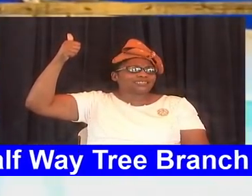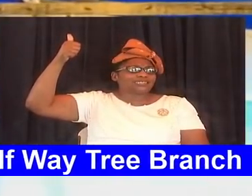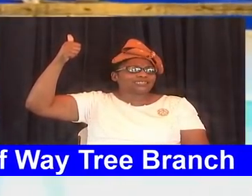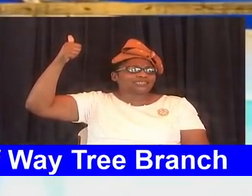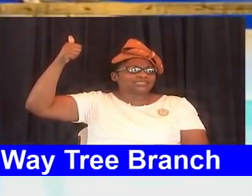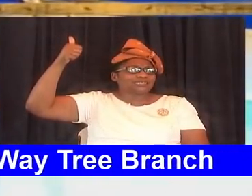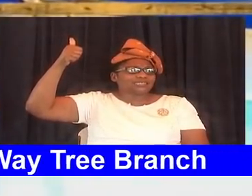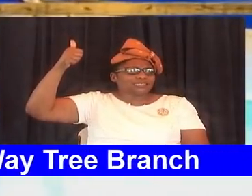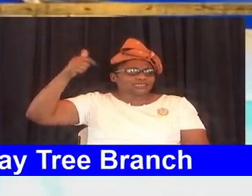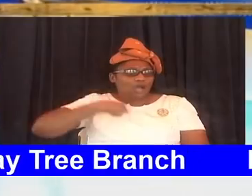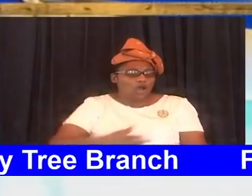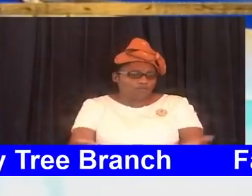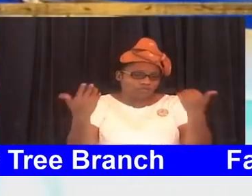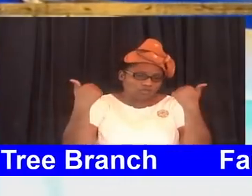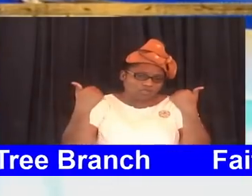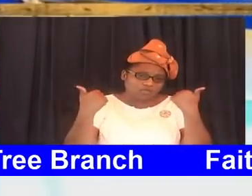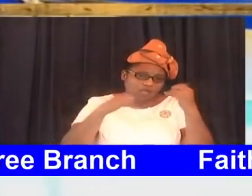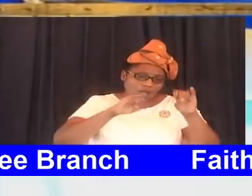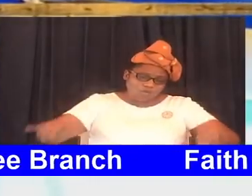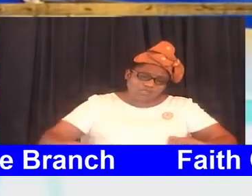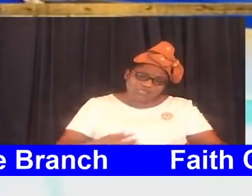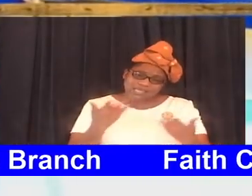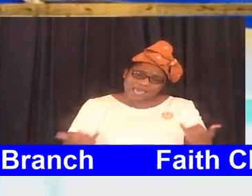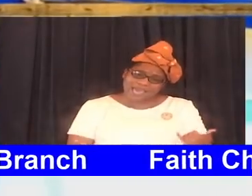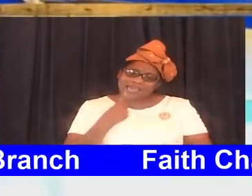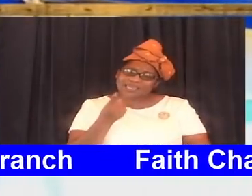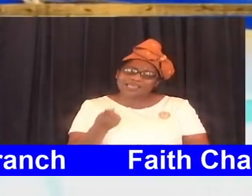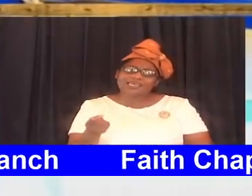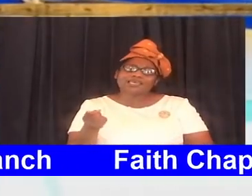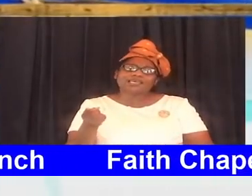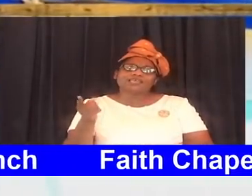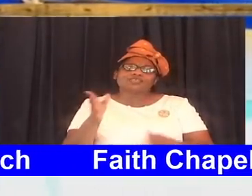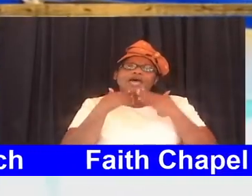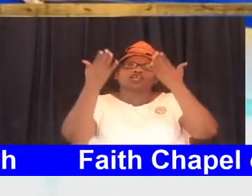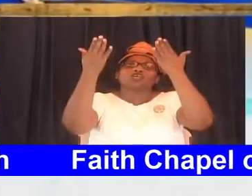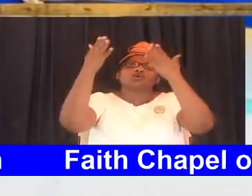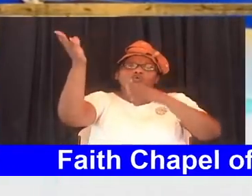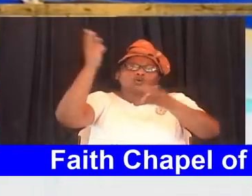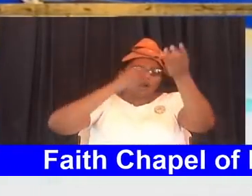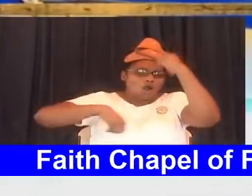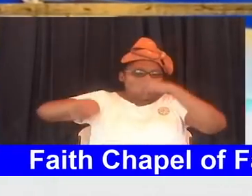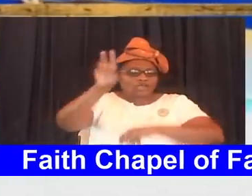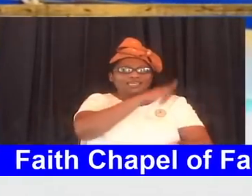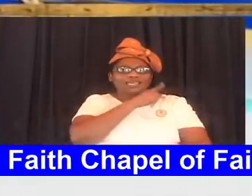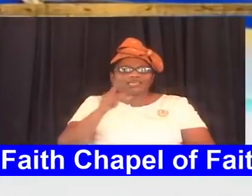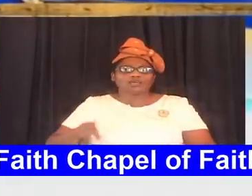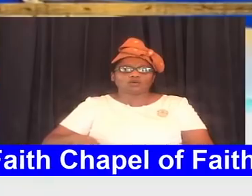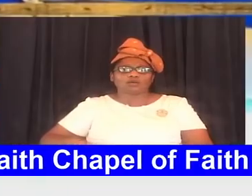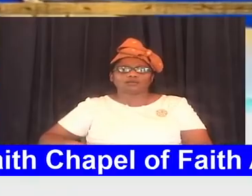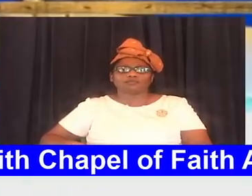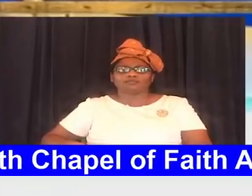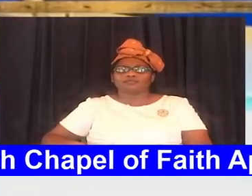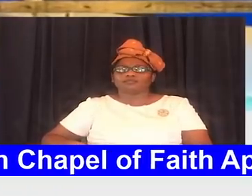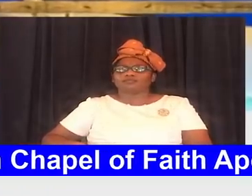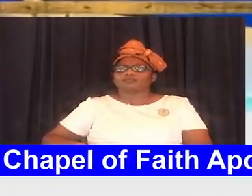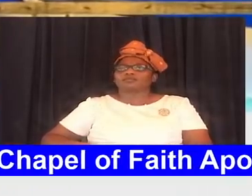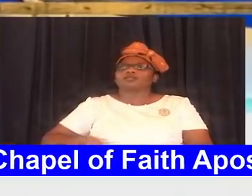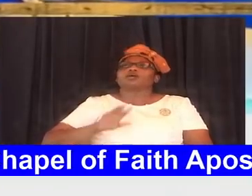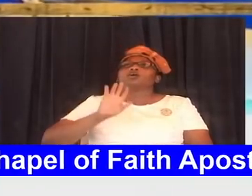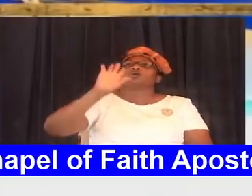best. I've come just now to say thank you, O King. Come on,